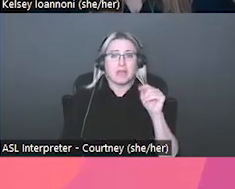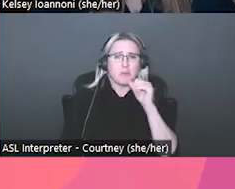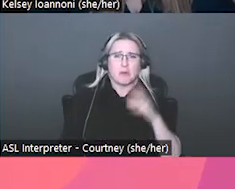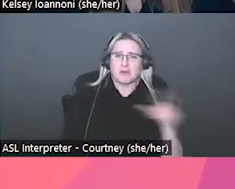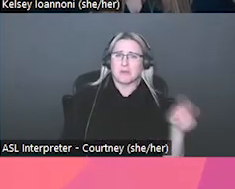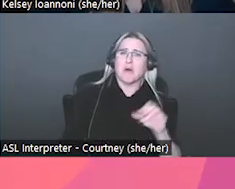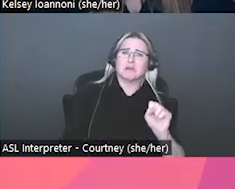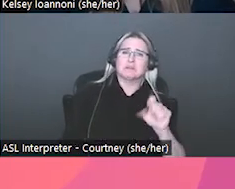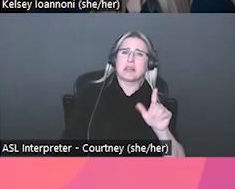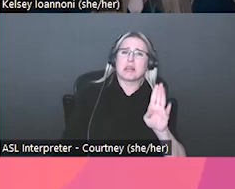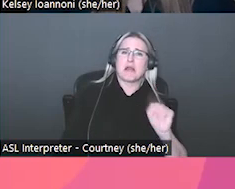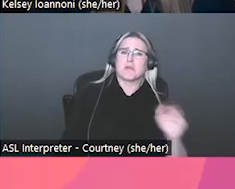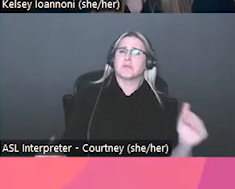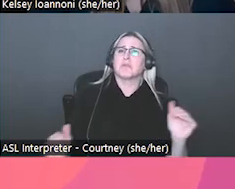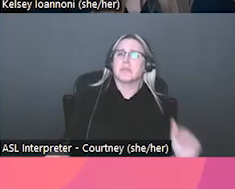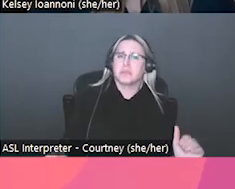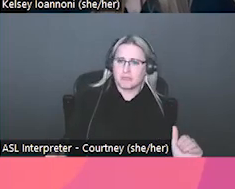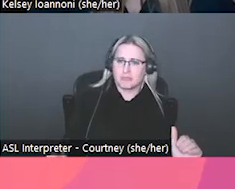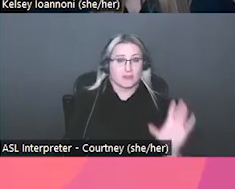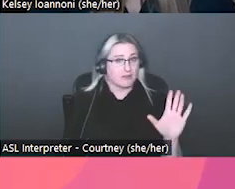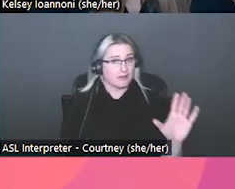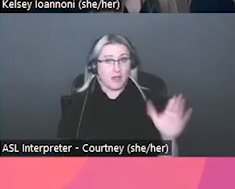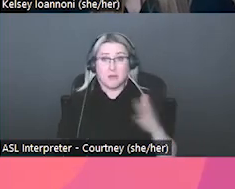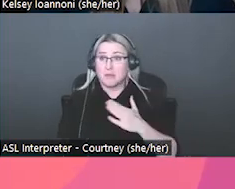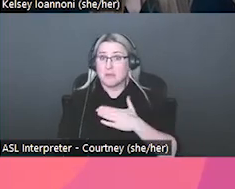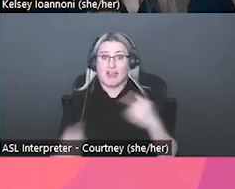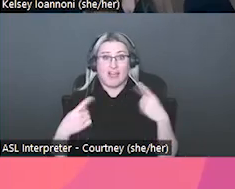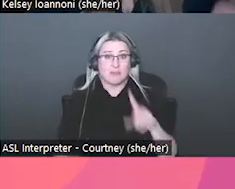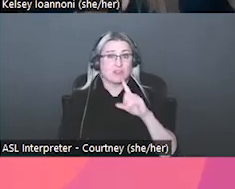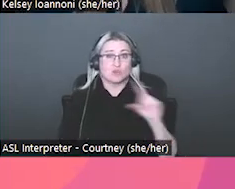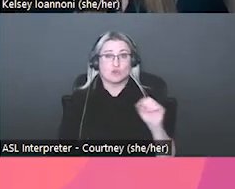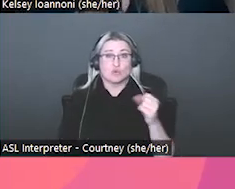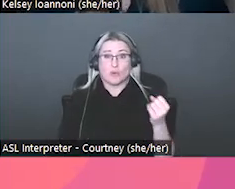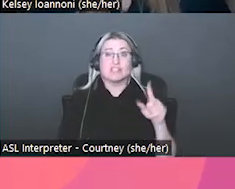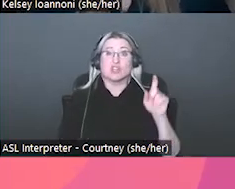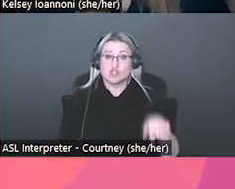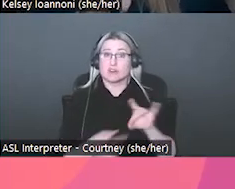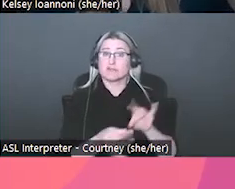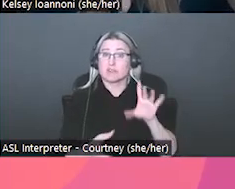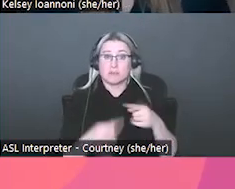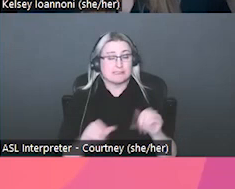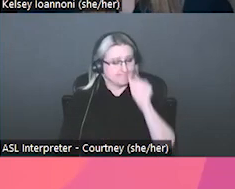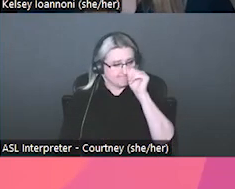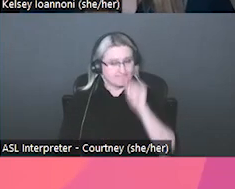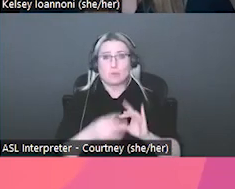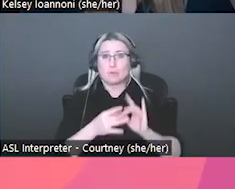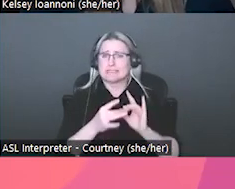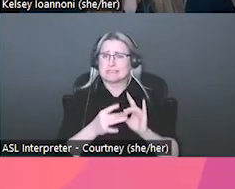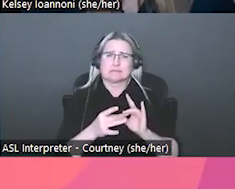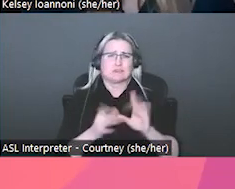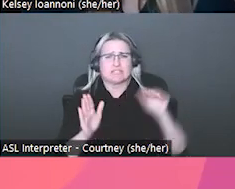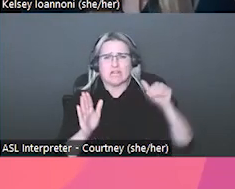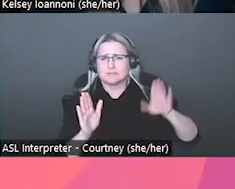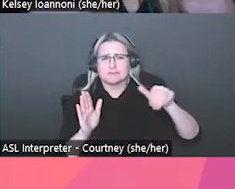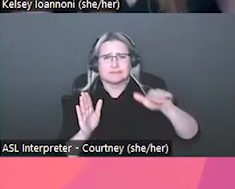And certainly, I stuck out my own rocky relationships in my 20s that I should have left sooner, where situations were